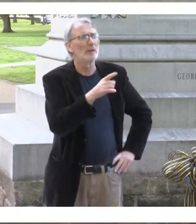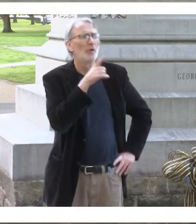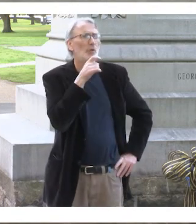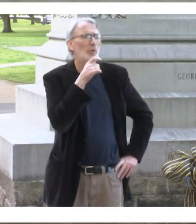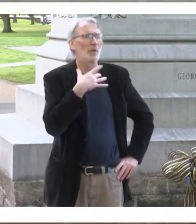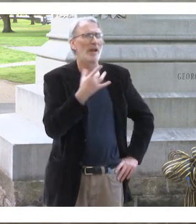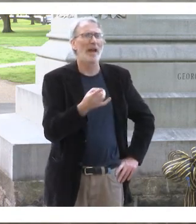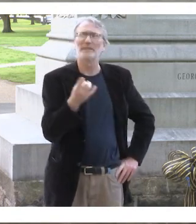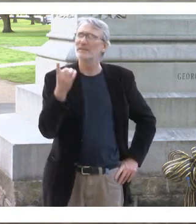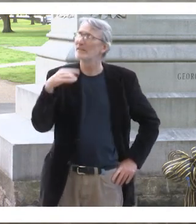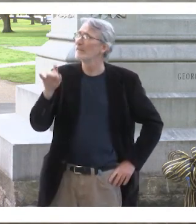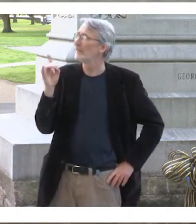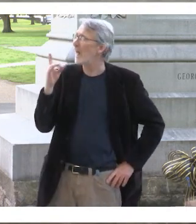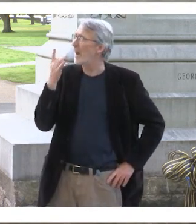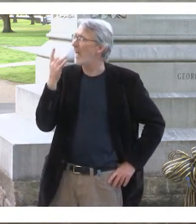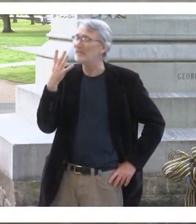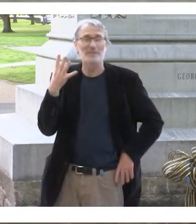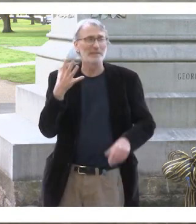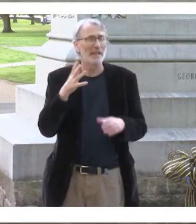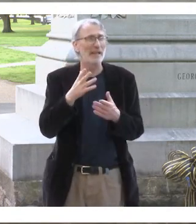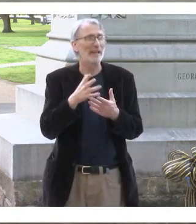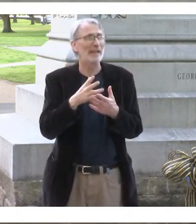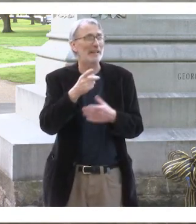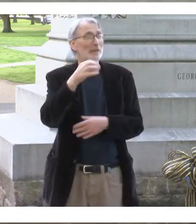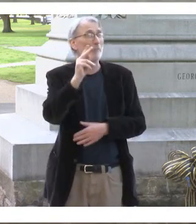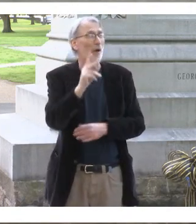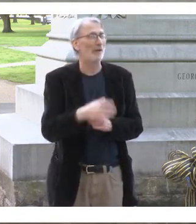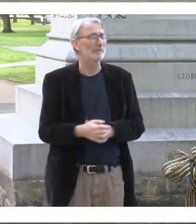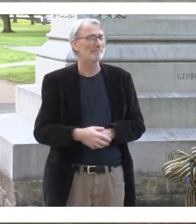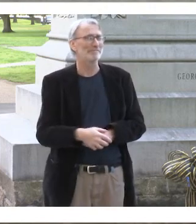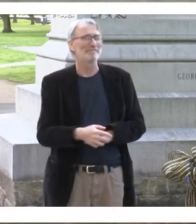the lights to work in the park?